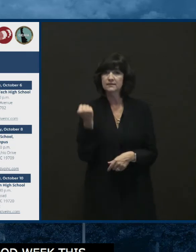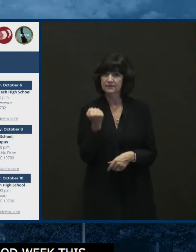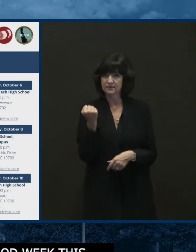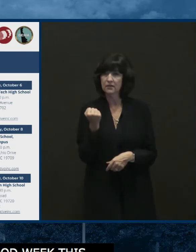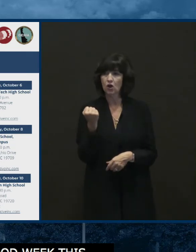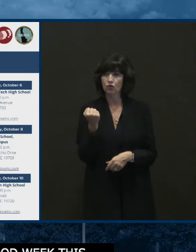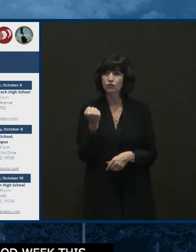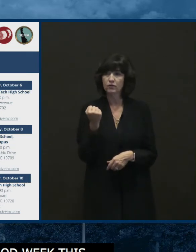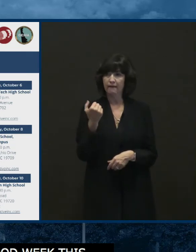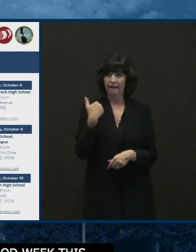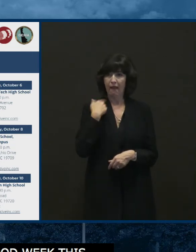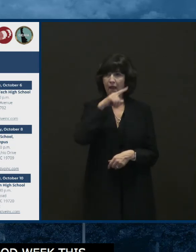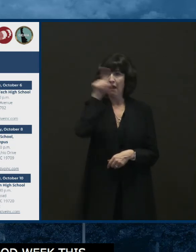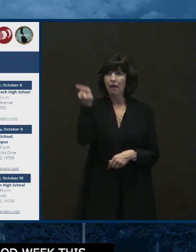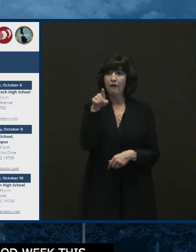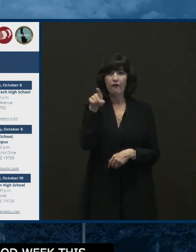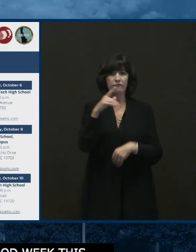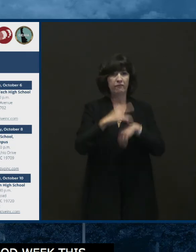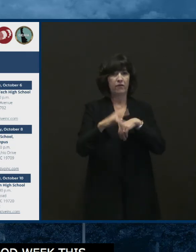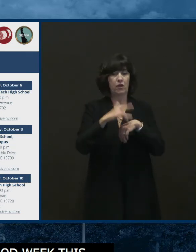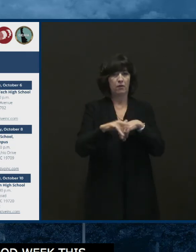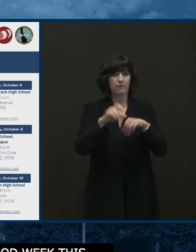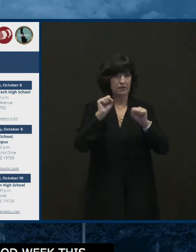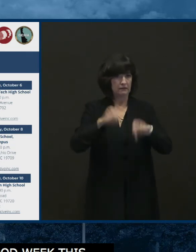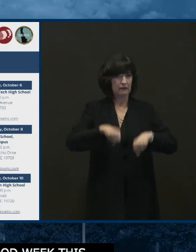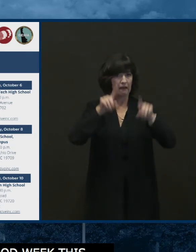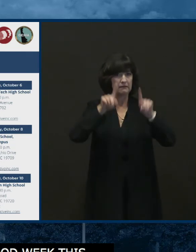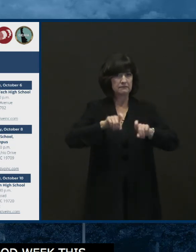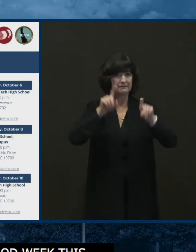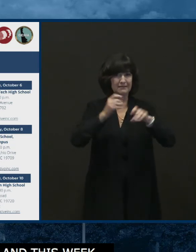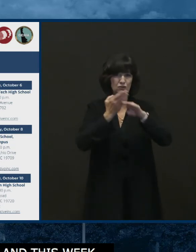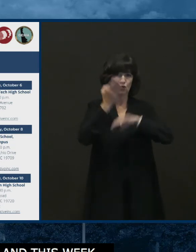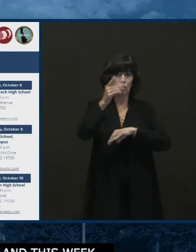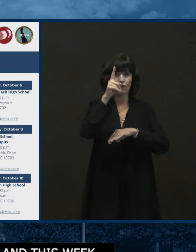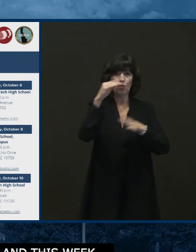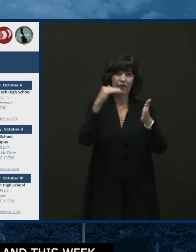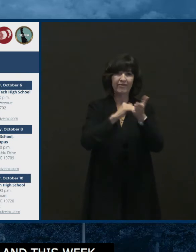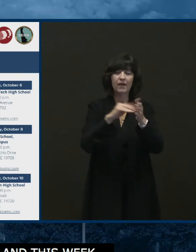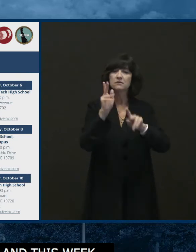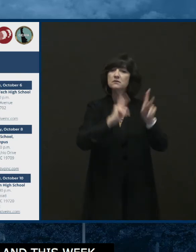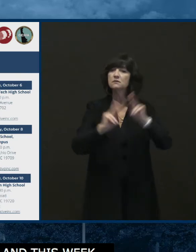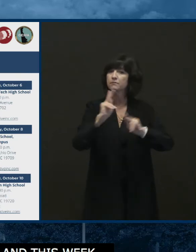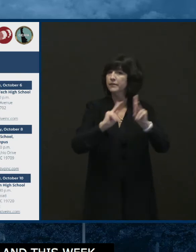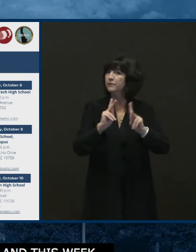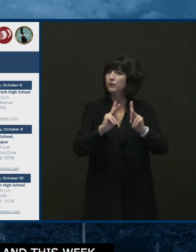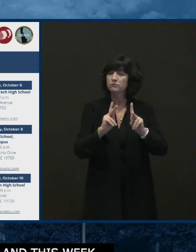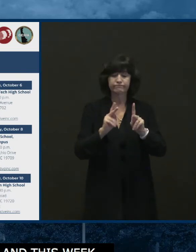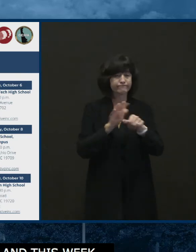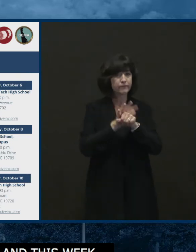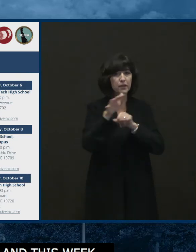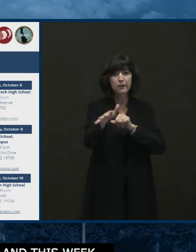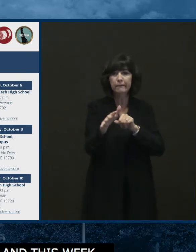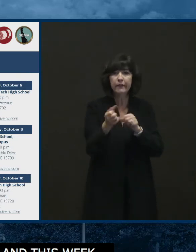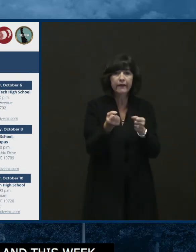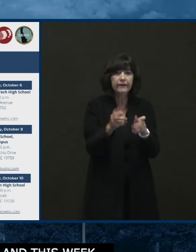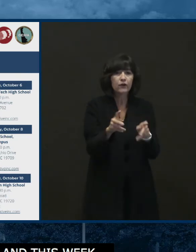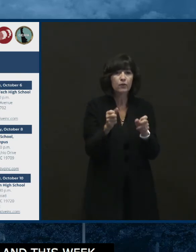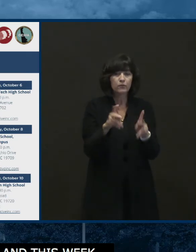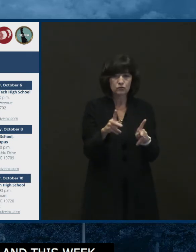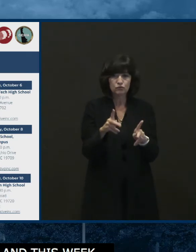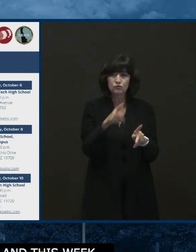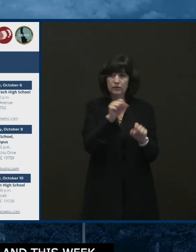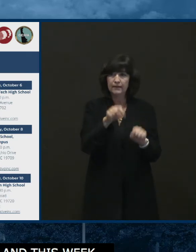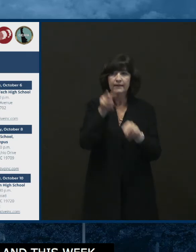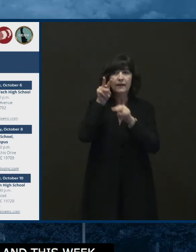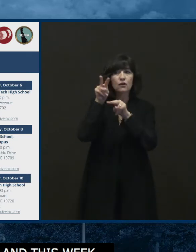these to test over 1,000 people if need be, so plenty of opportunity. You could go to